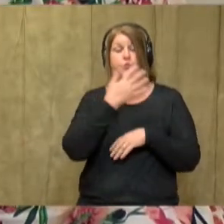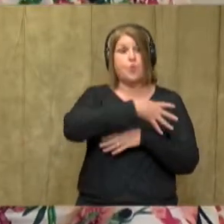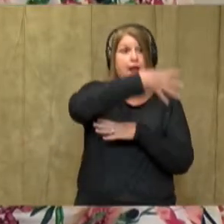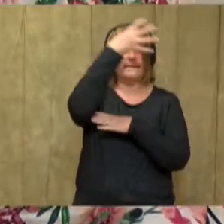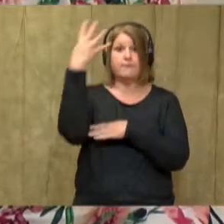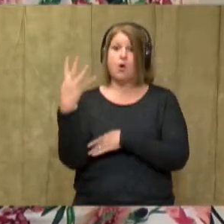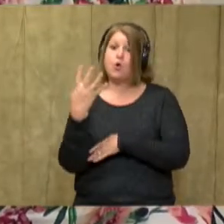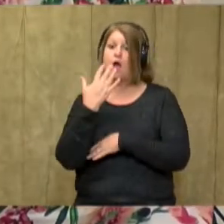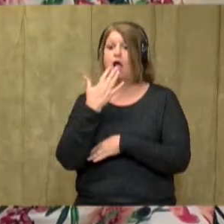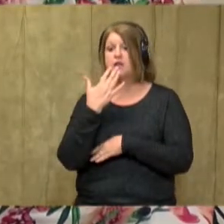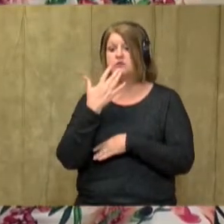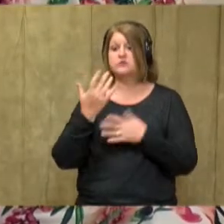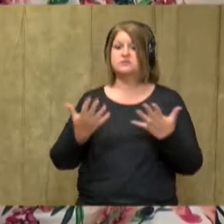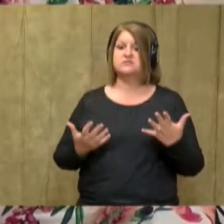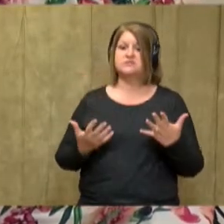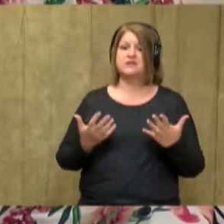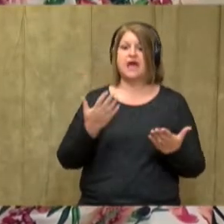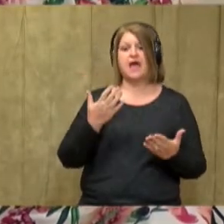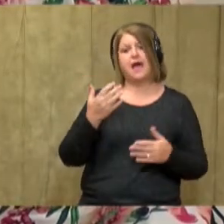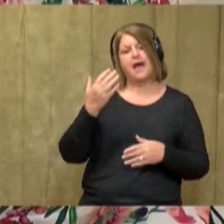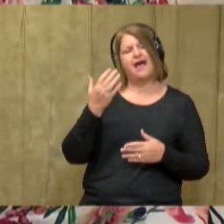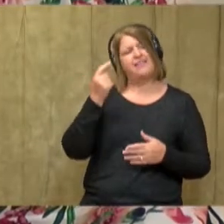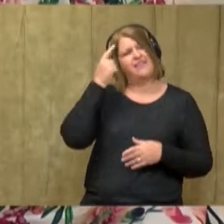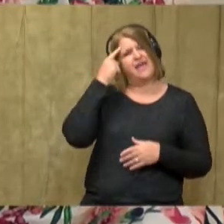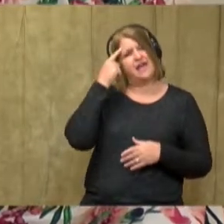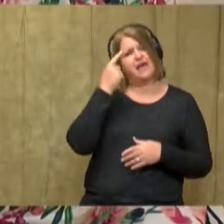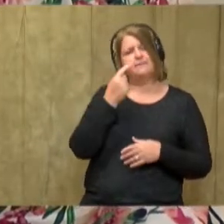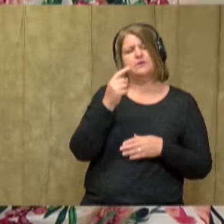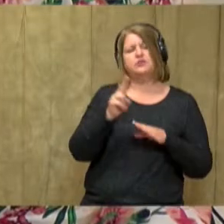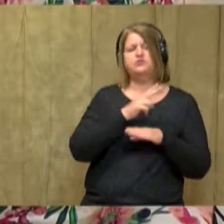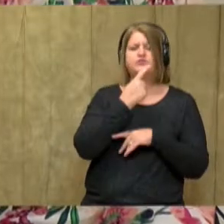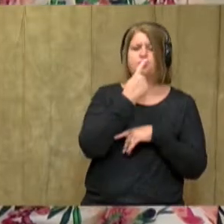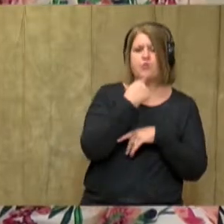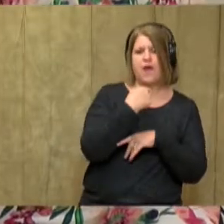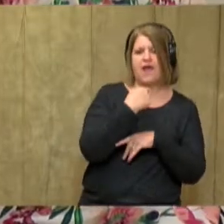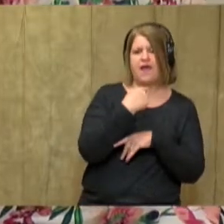pattern. I might do red and orange this time.